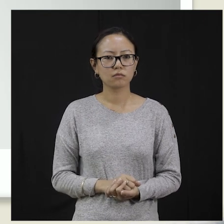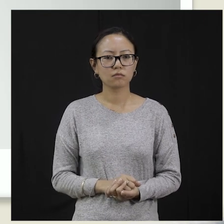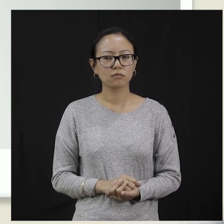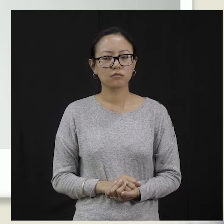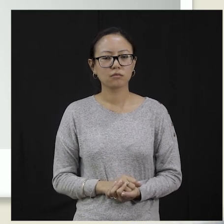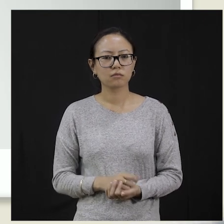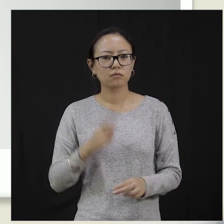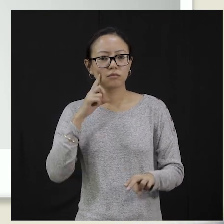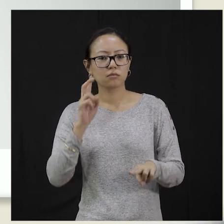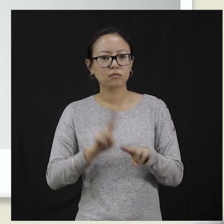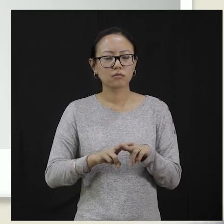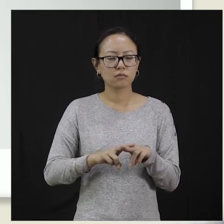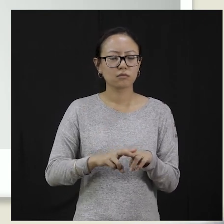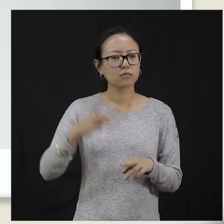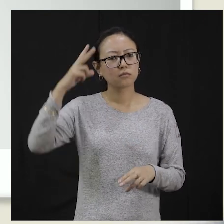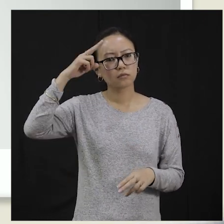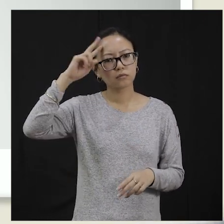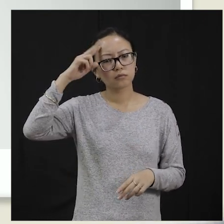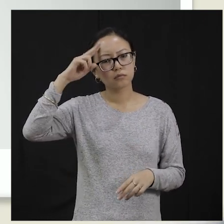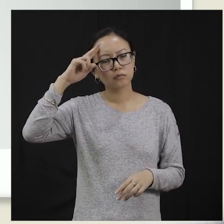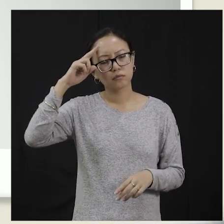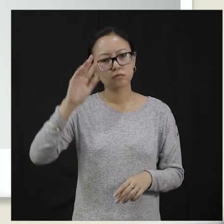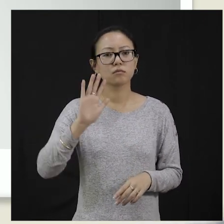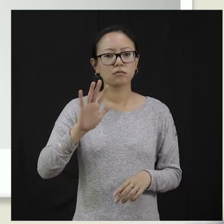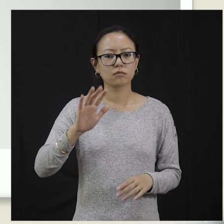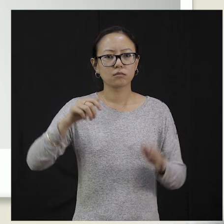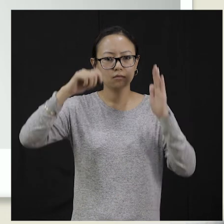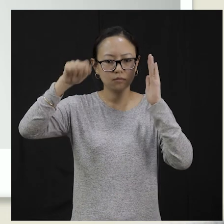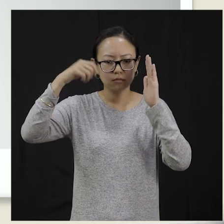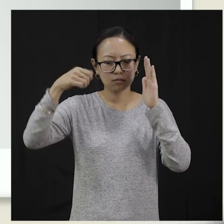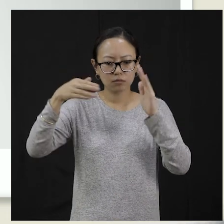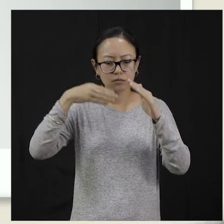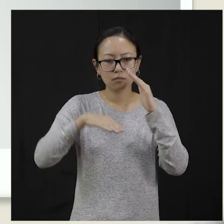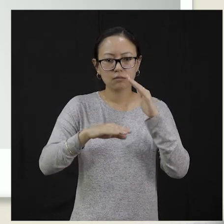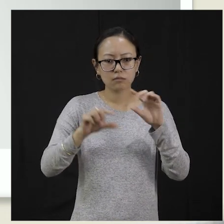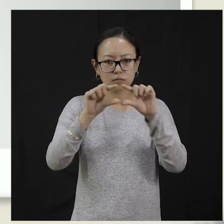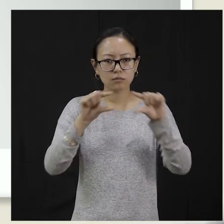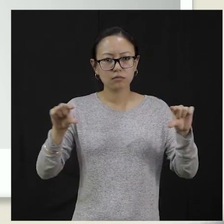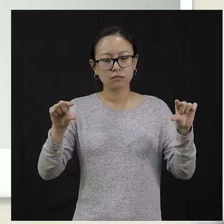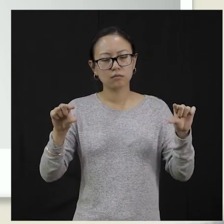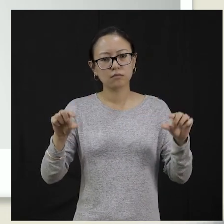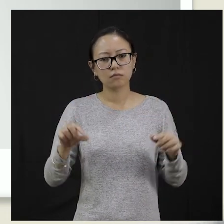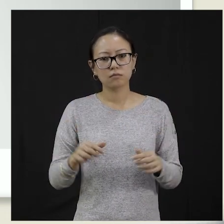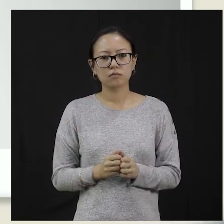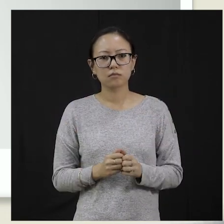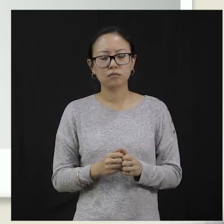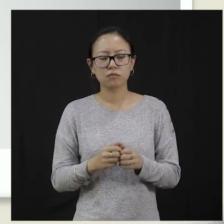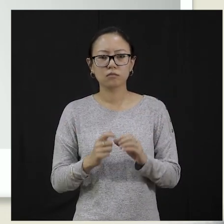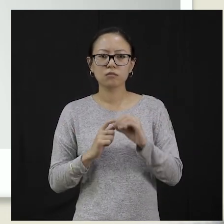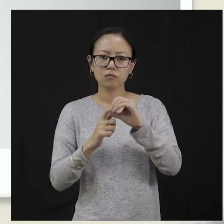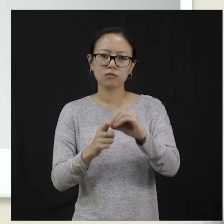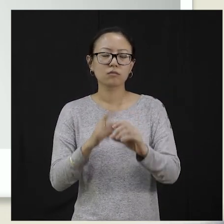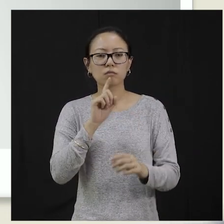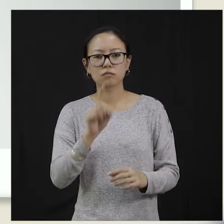you have any doubt, you can ask in our comment box. I will be available to sort out your doubts. Okay. I hope